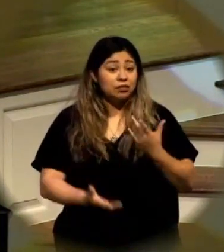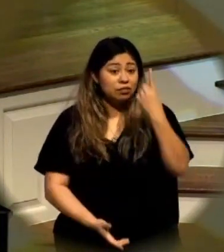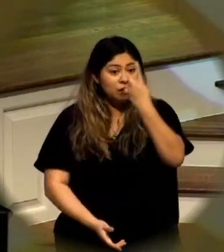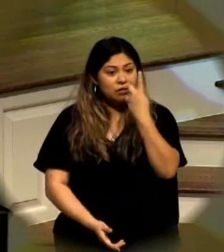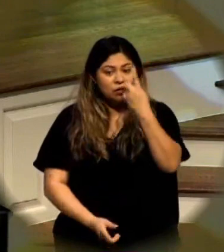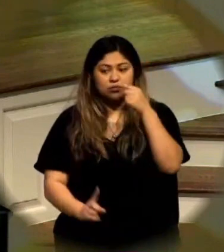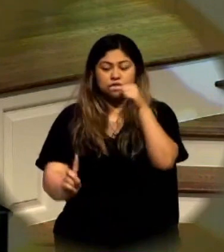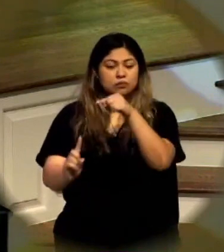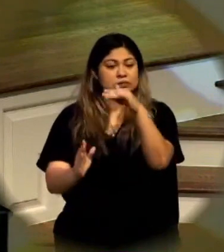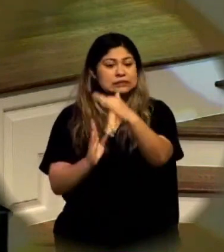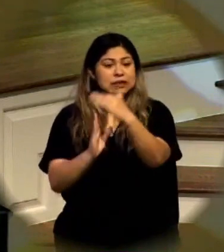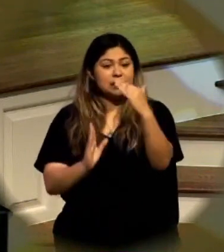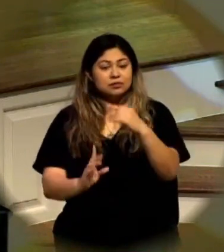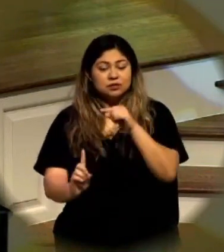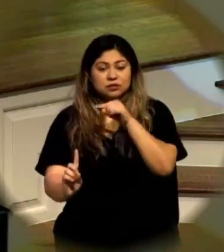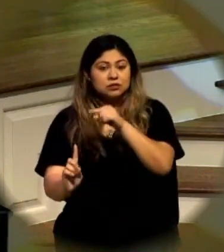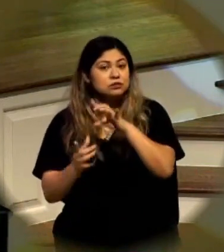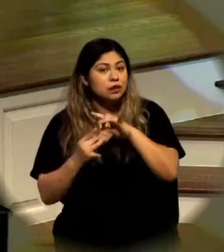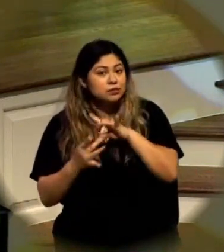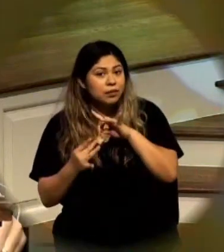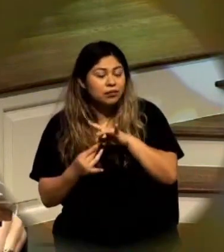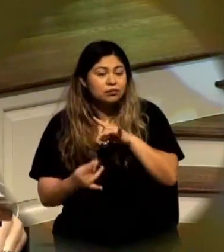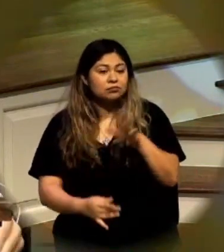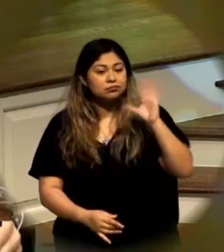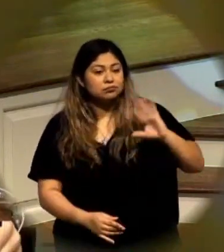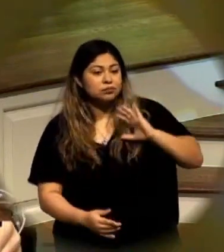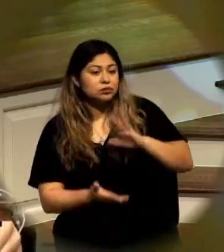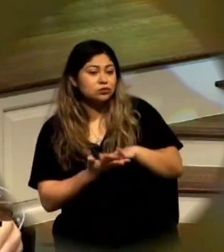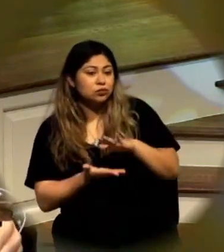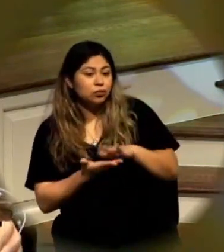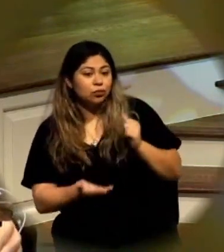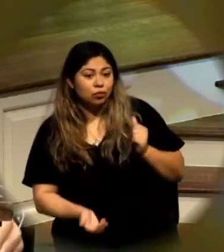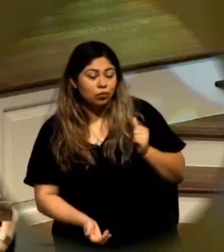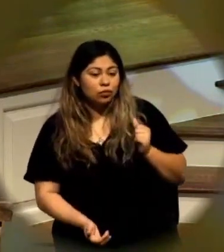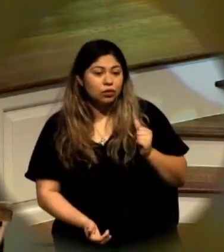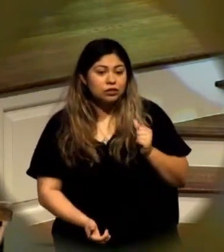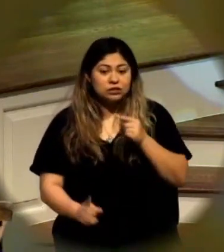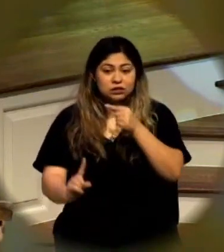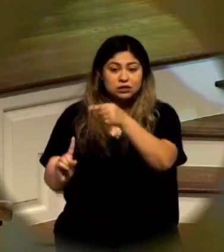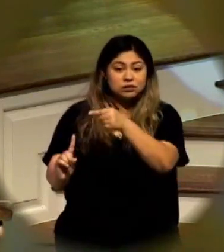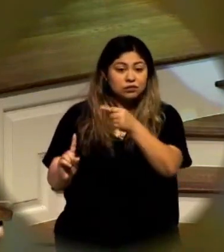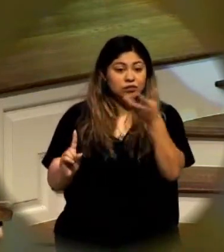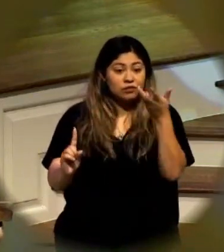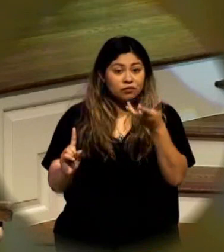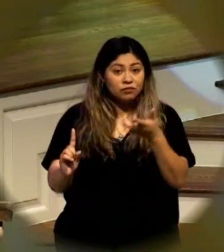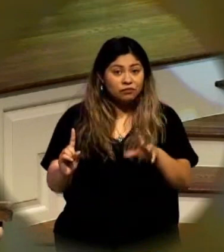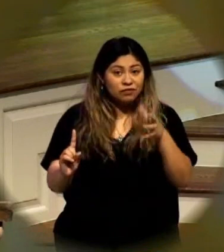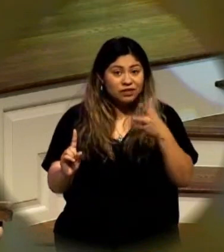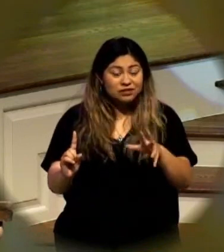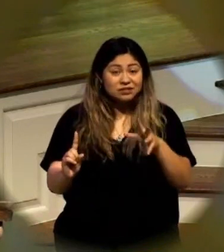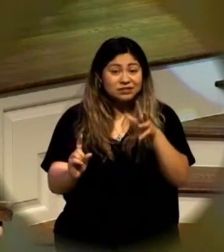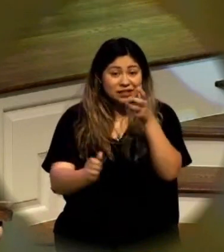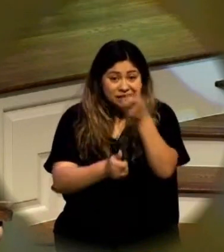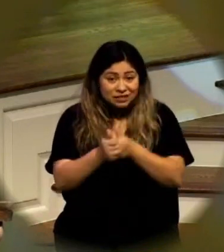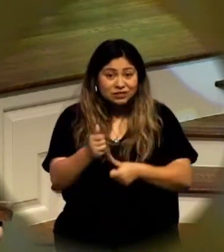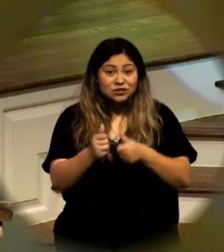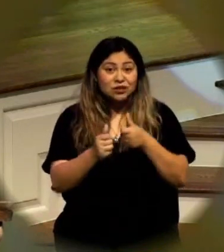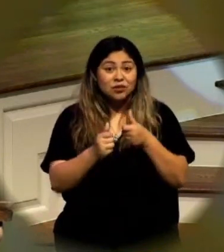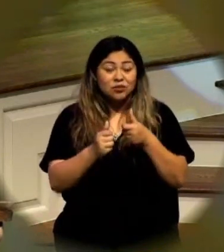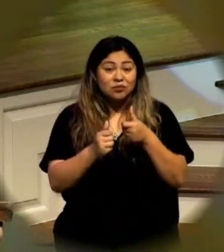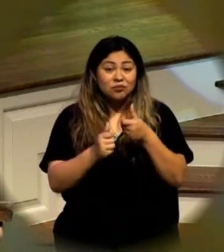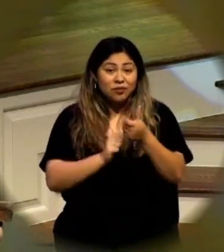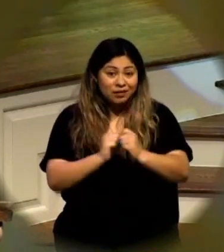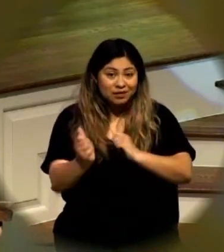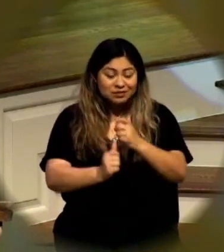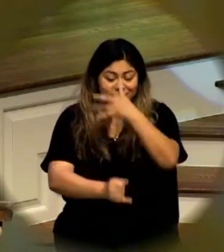was on her school's cross-country team, and she finished almost every race last. But she talks